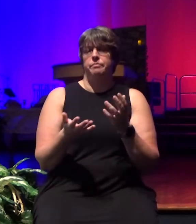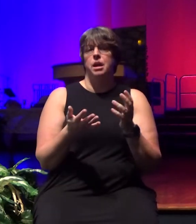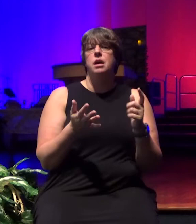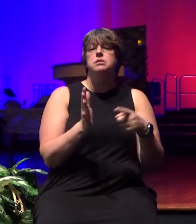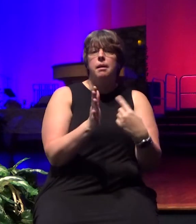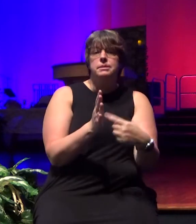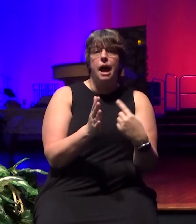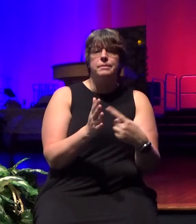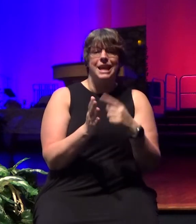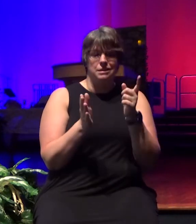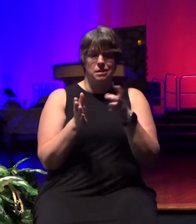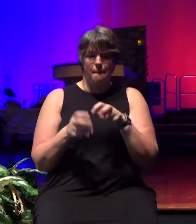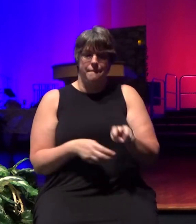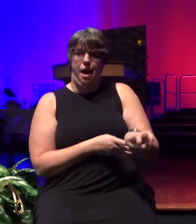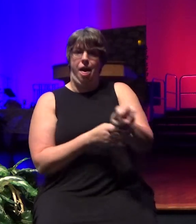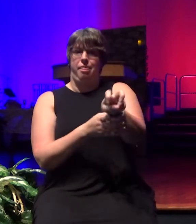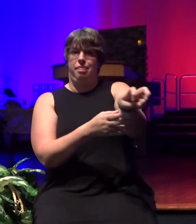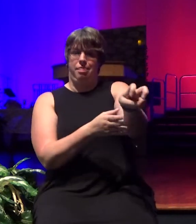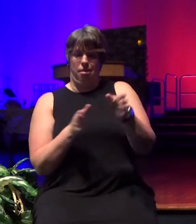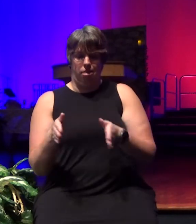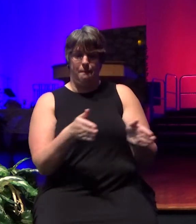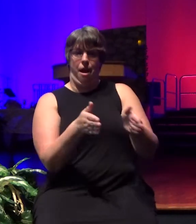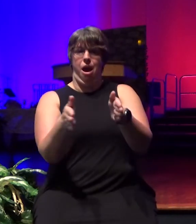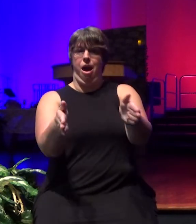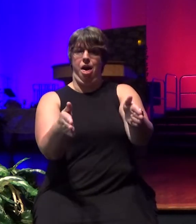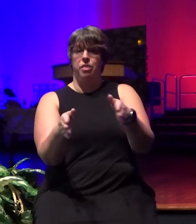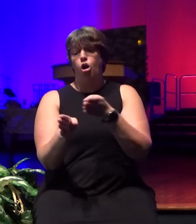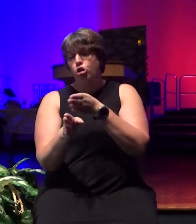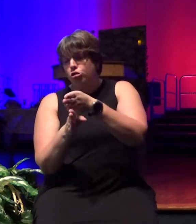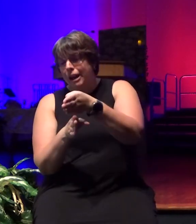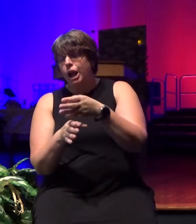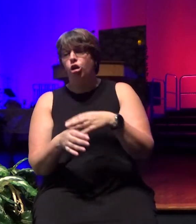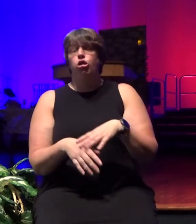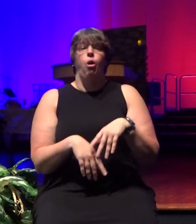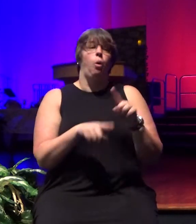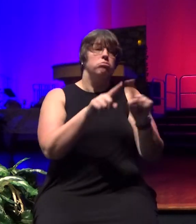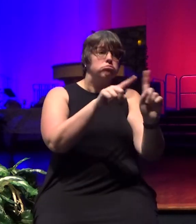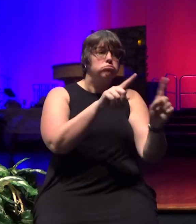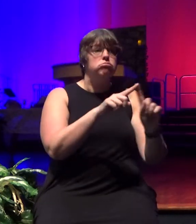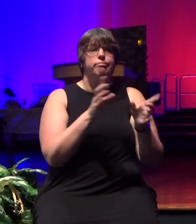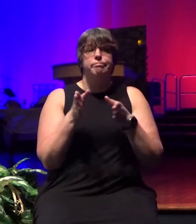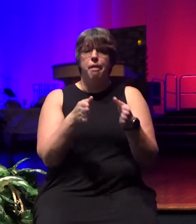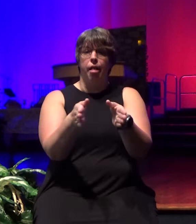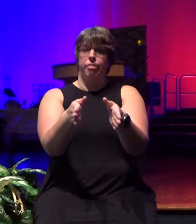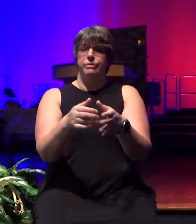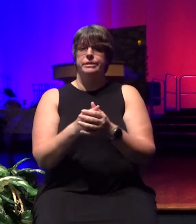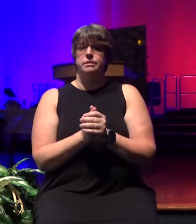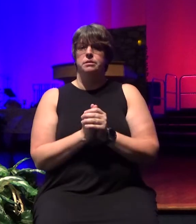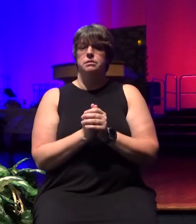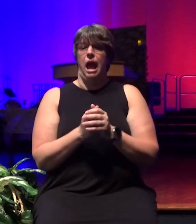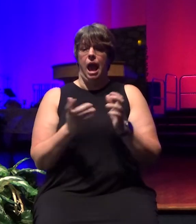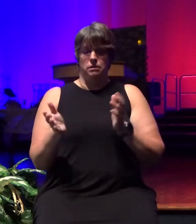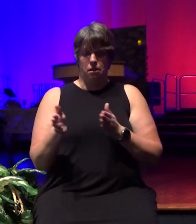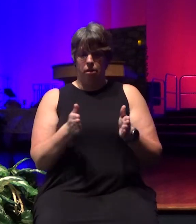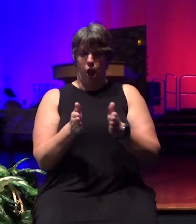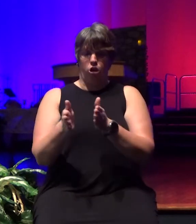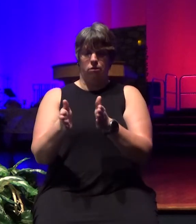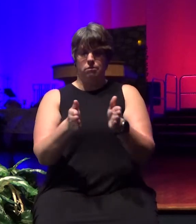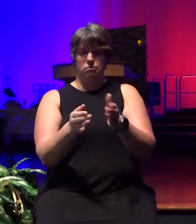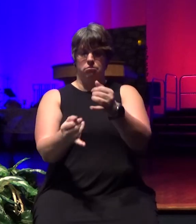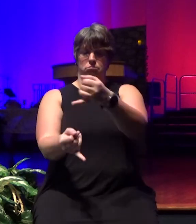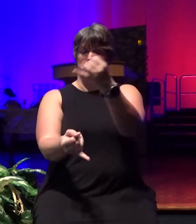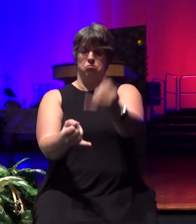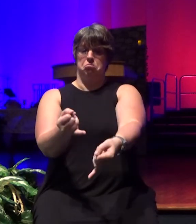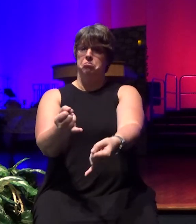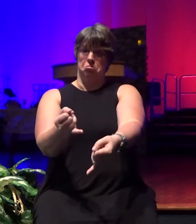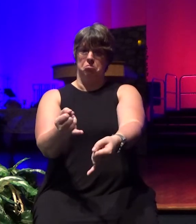the paths, career paths, other kinds of paths, and they run their course, and we sense we'd like something